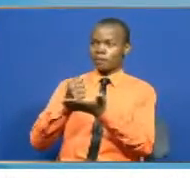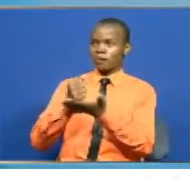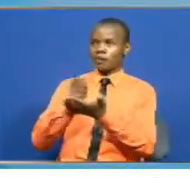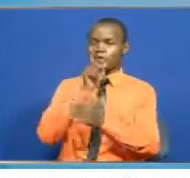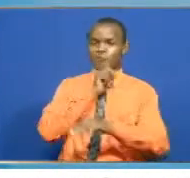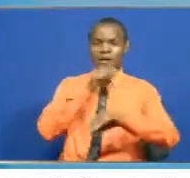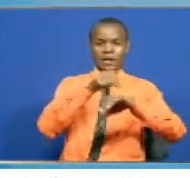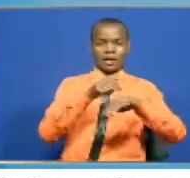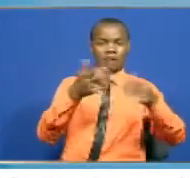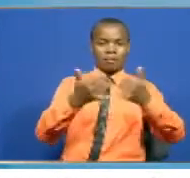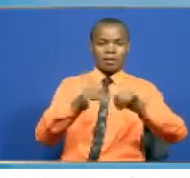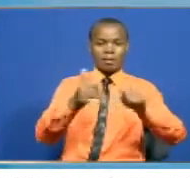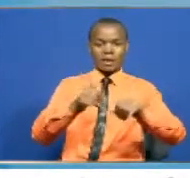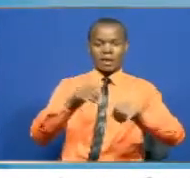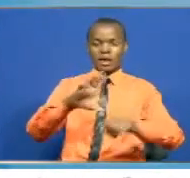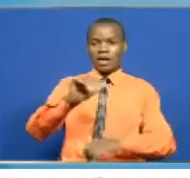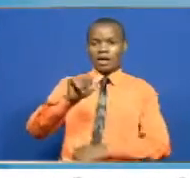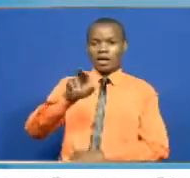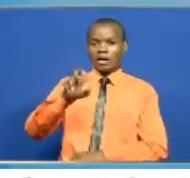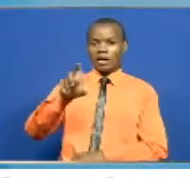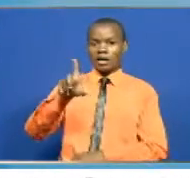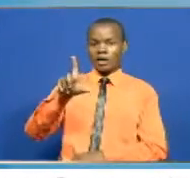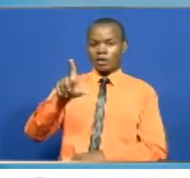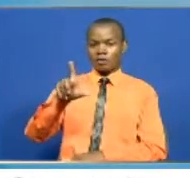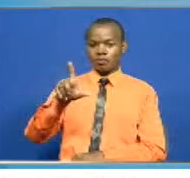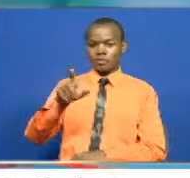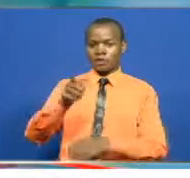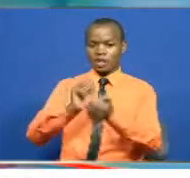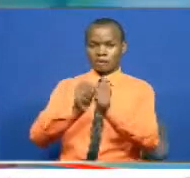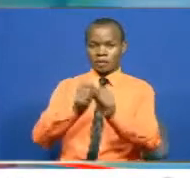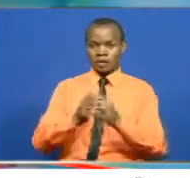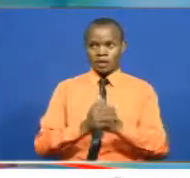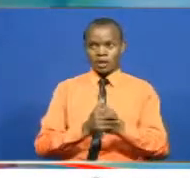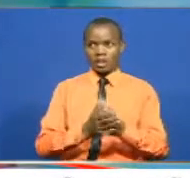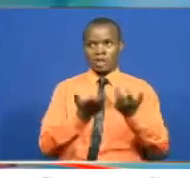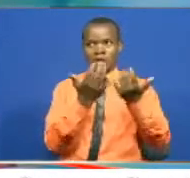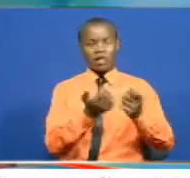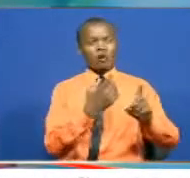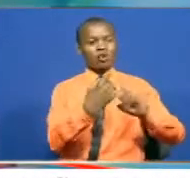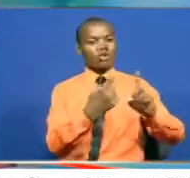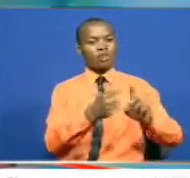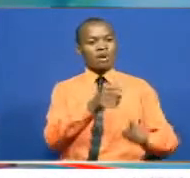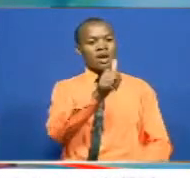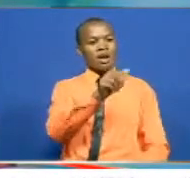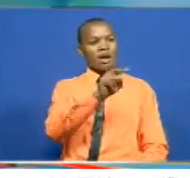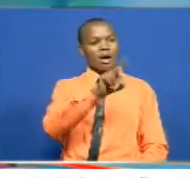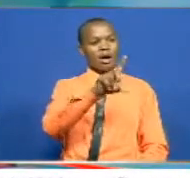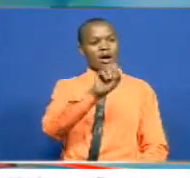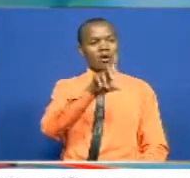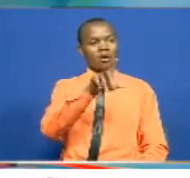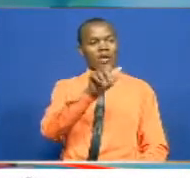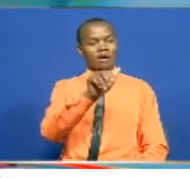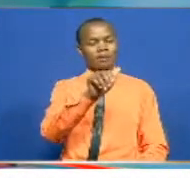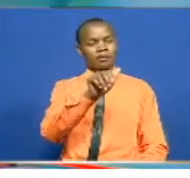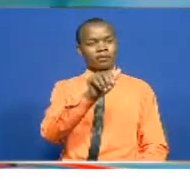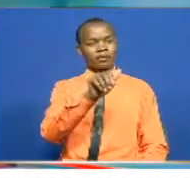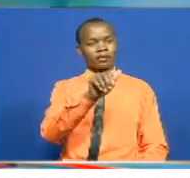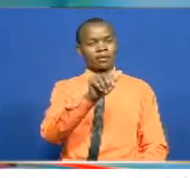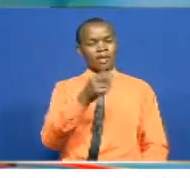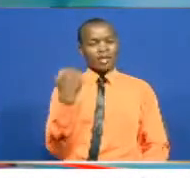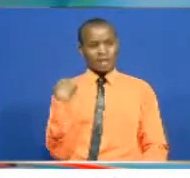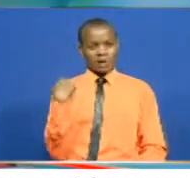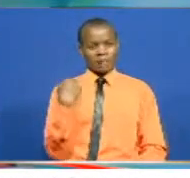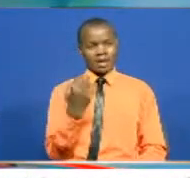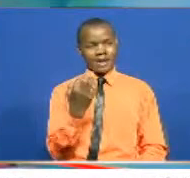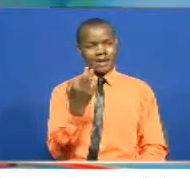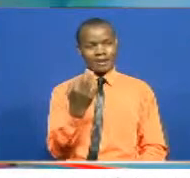when you're playing these kind of games. And let's talk about Angola now, Africa's top ranked side, 32nd in the world, but at the moment